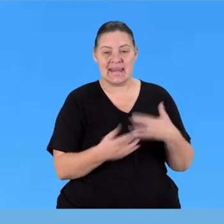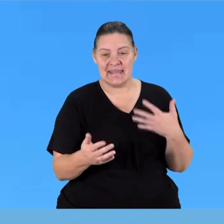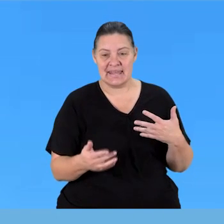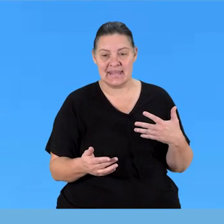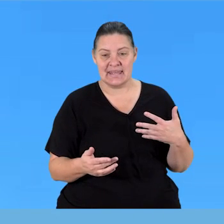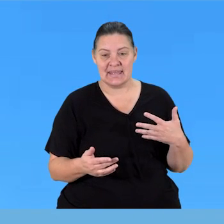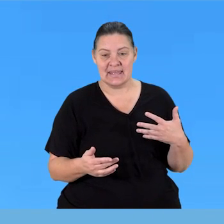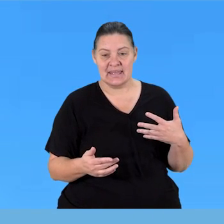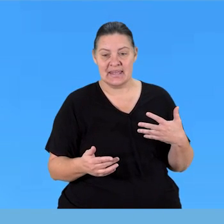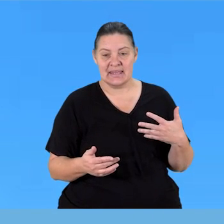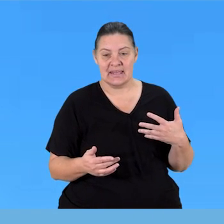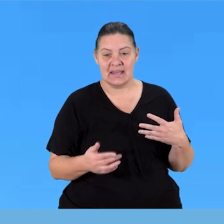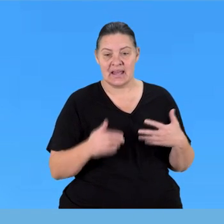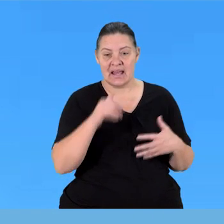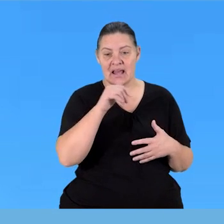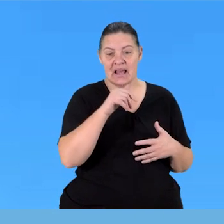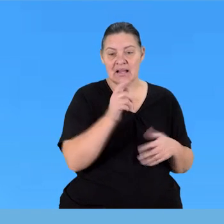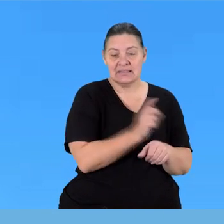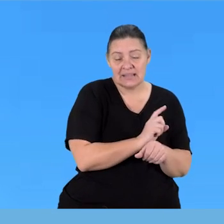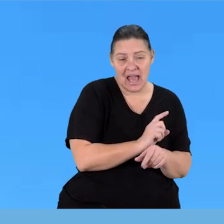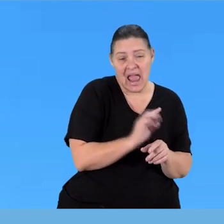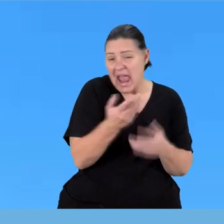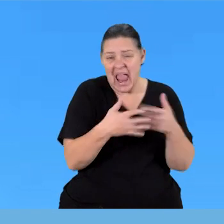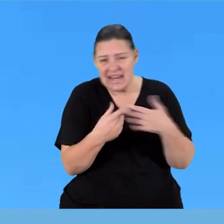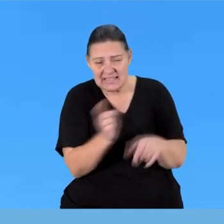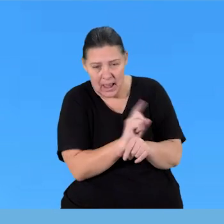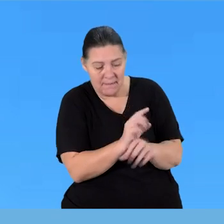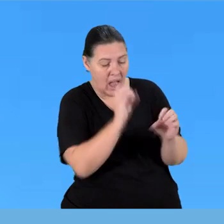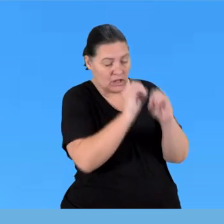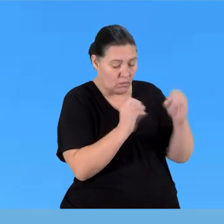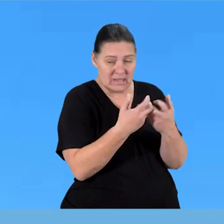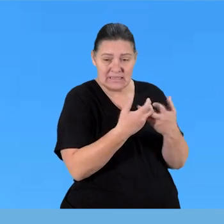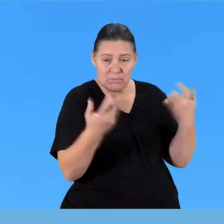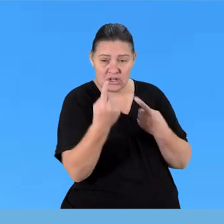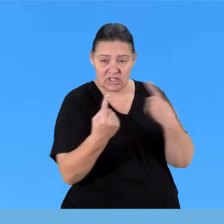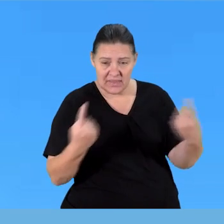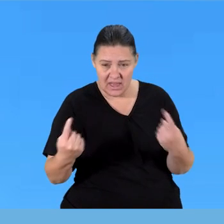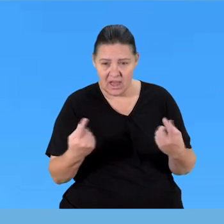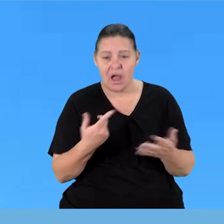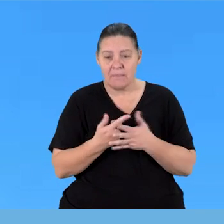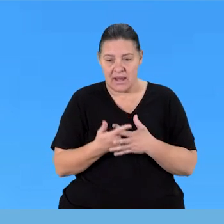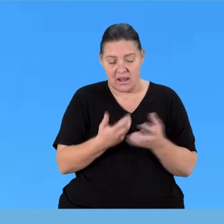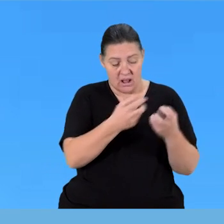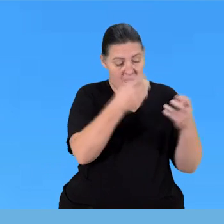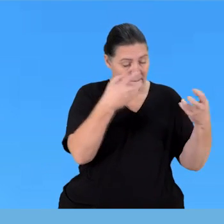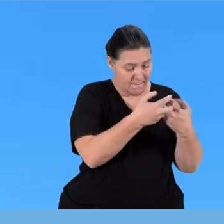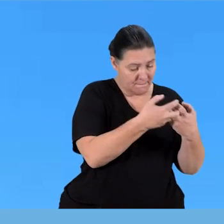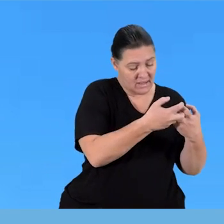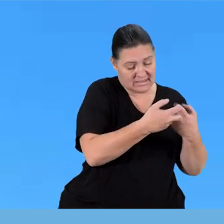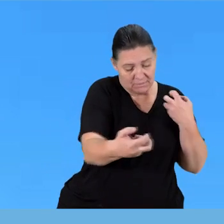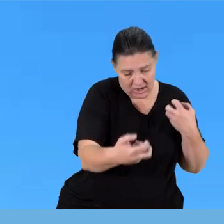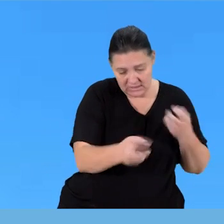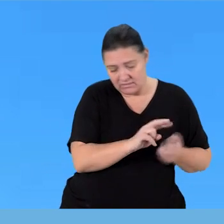any time atoms separate from each other and recombine into different combinations of atoms, we say that a chemical reaction